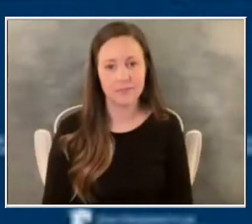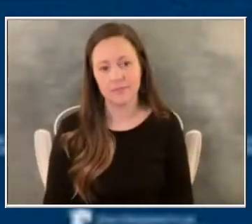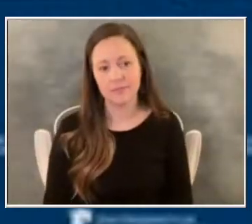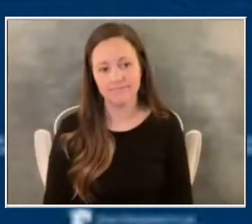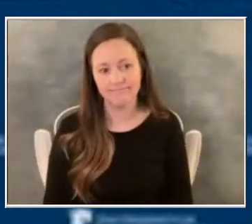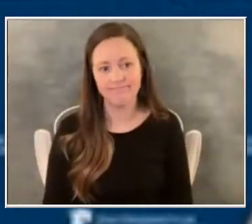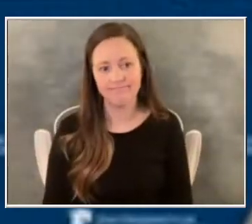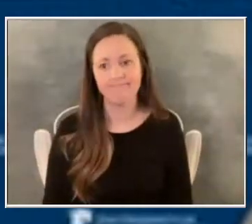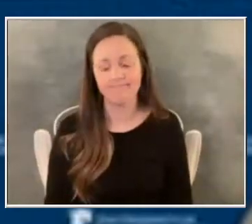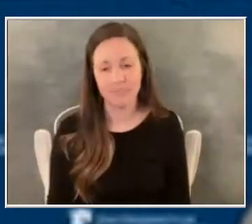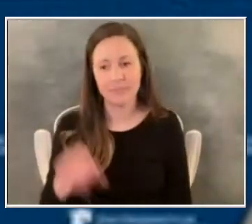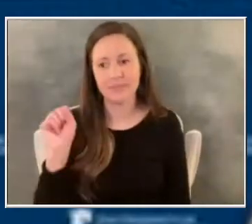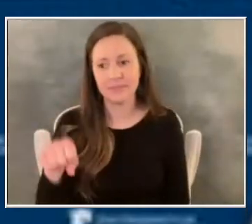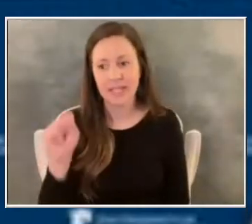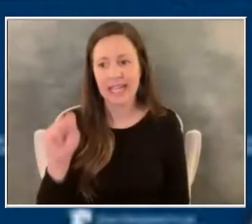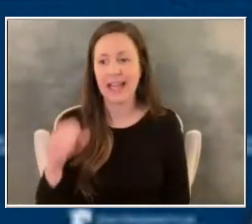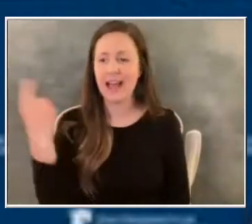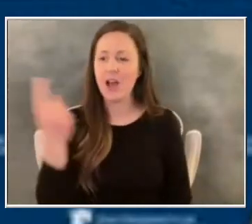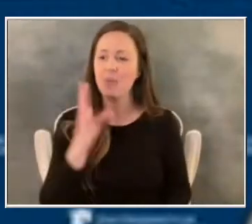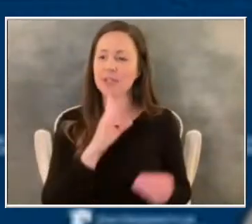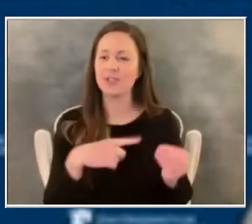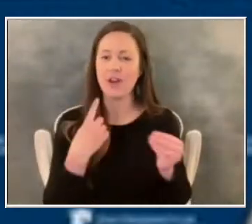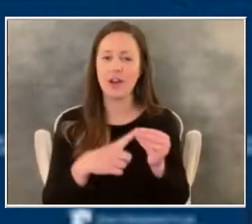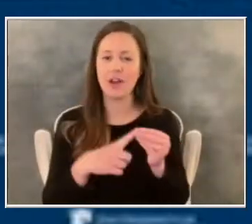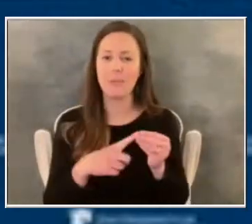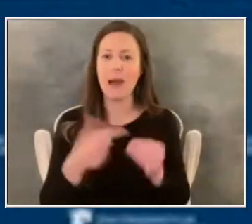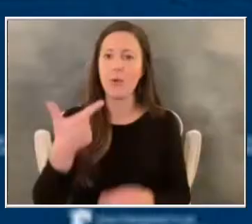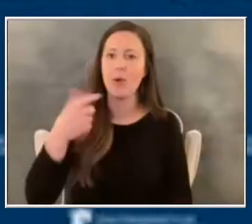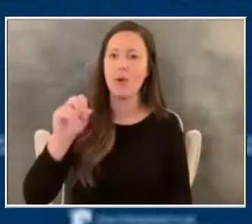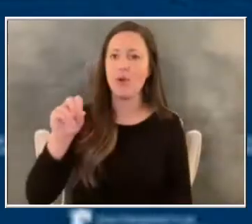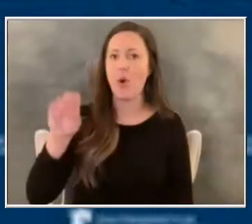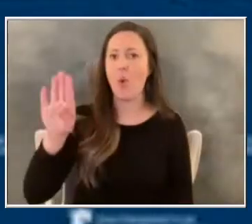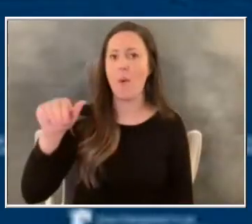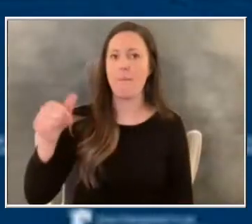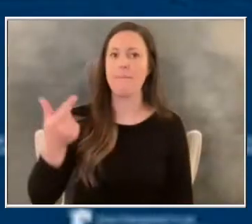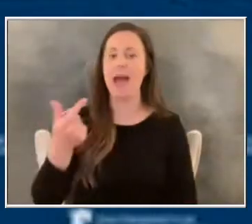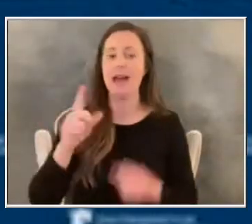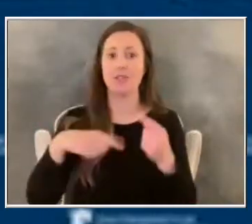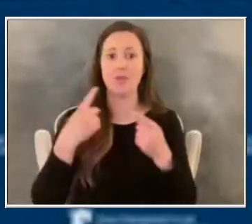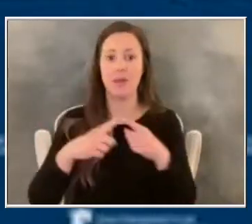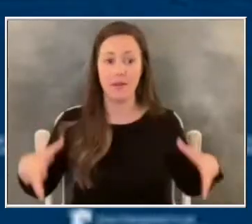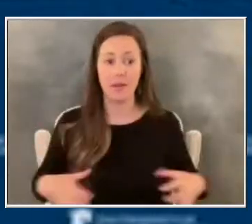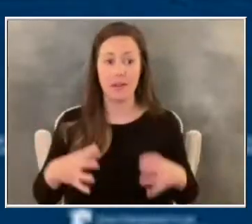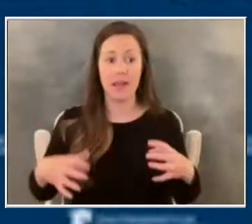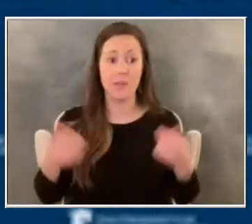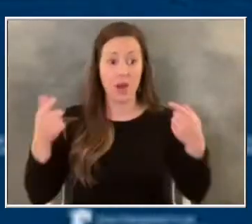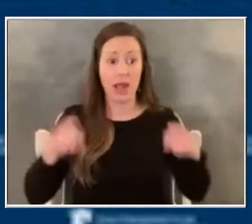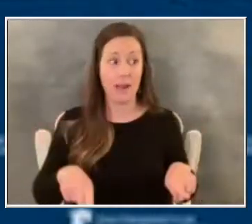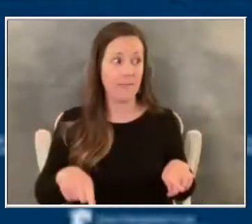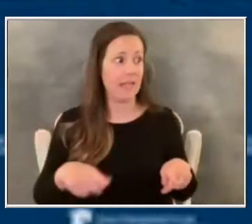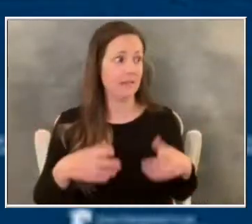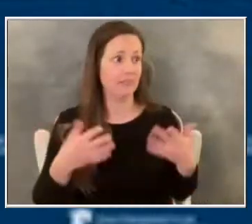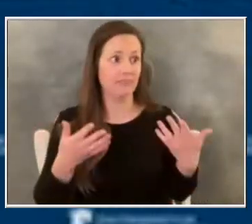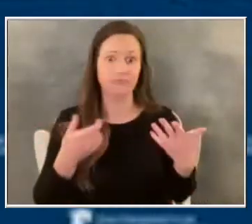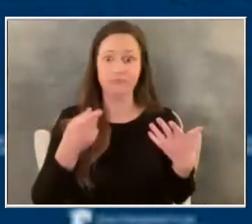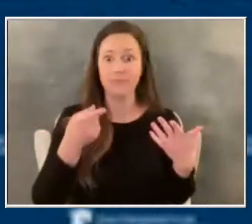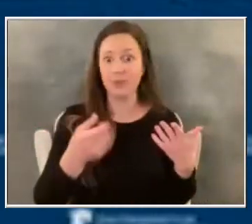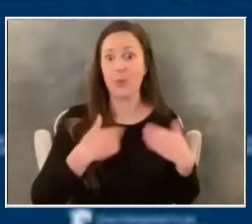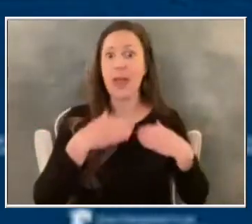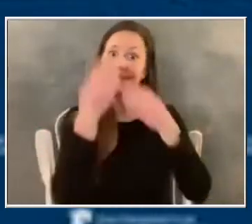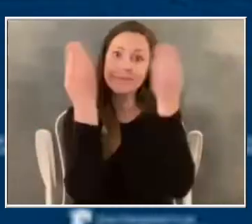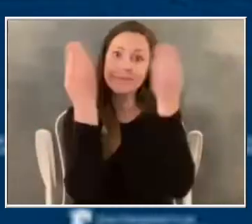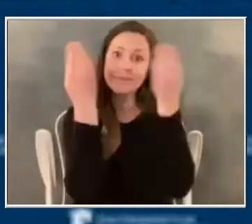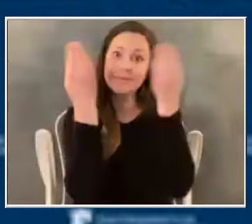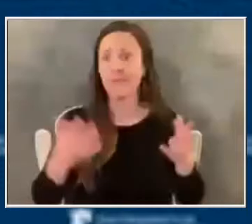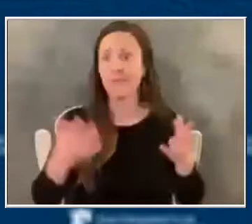Yeah, we always, talk about go bags, so that when labor hits, you've got, your makeup kit, your clothes,